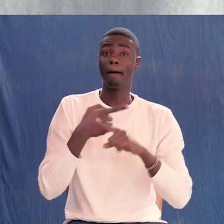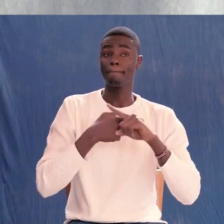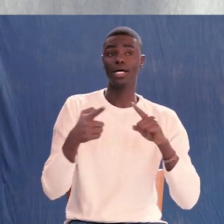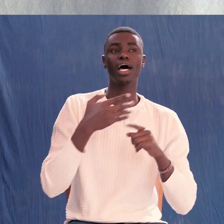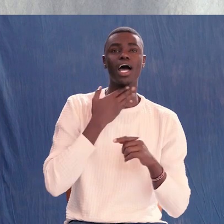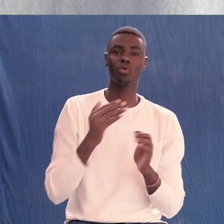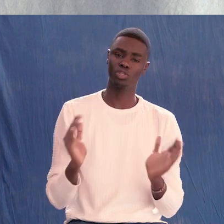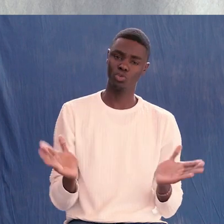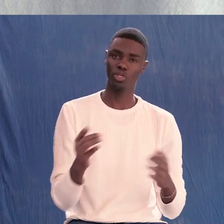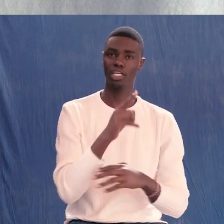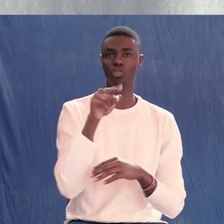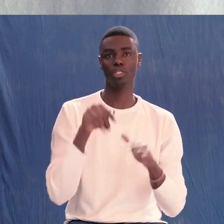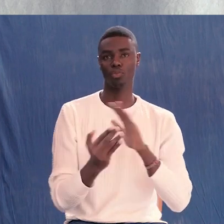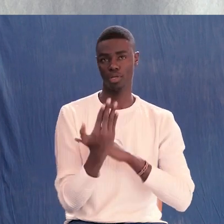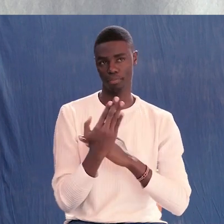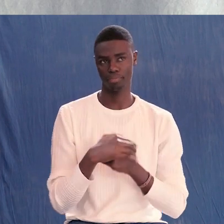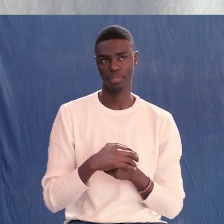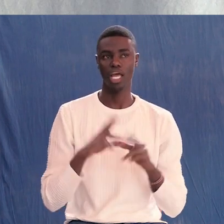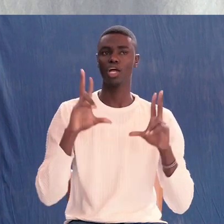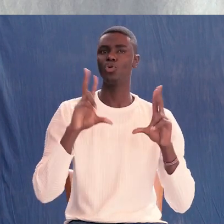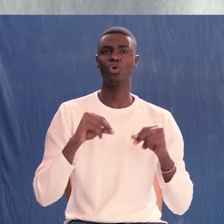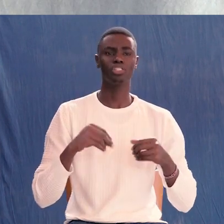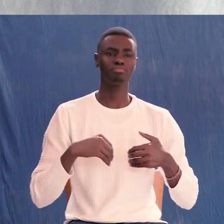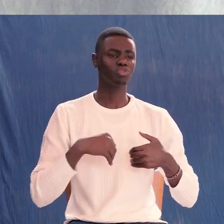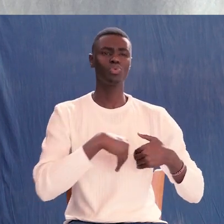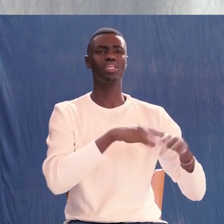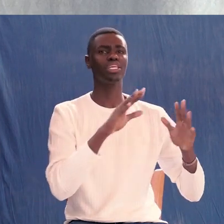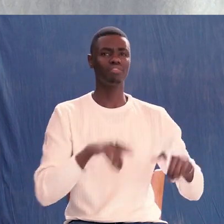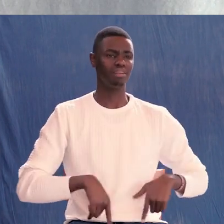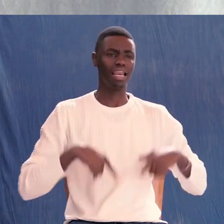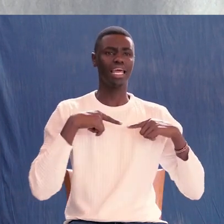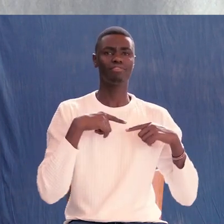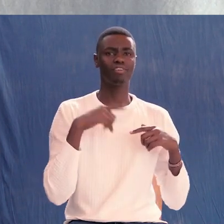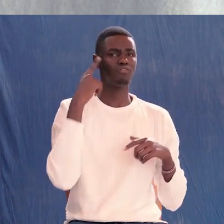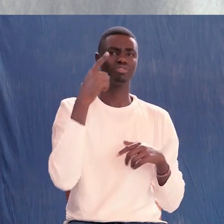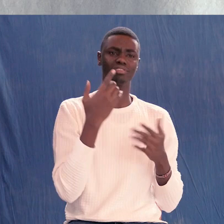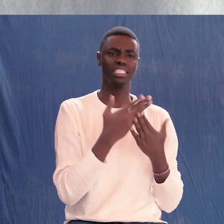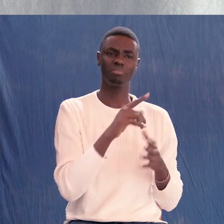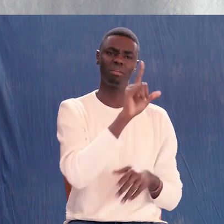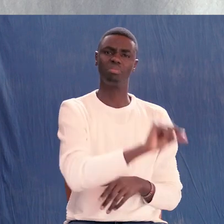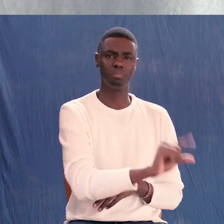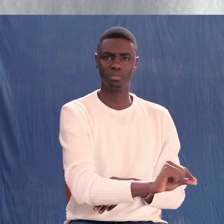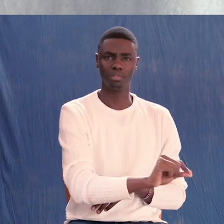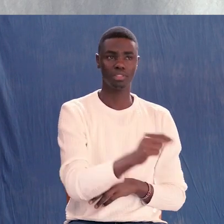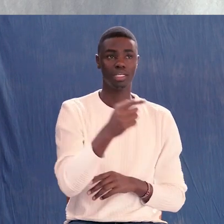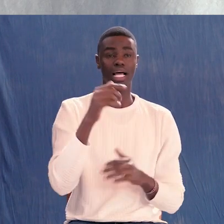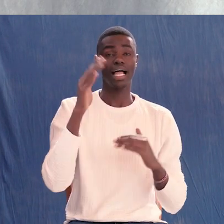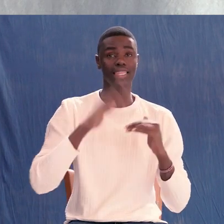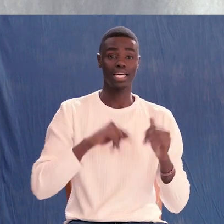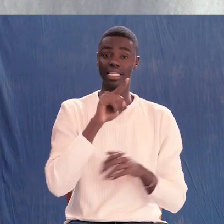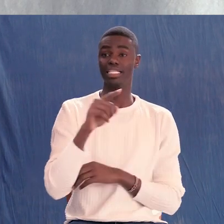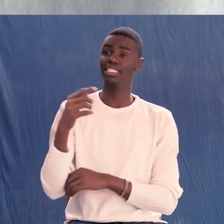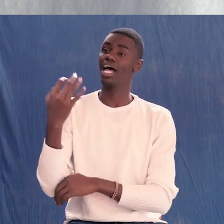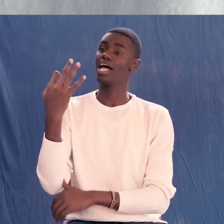want to charge you this morning not to give your life for anything less than this full 3D